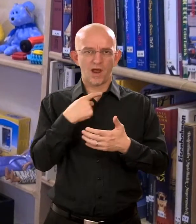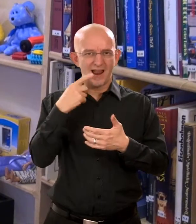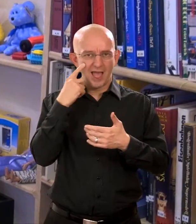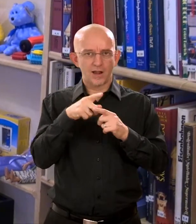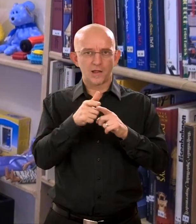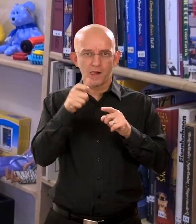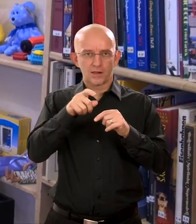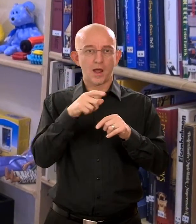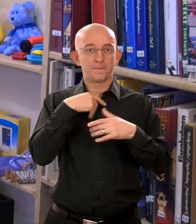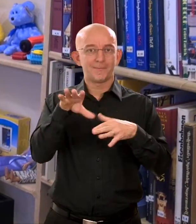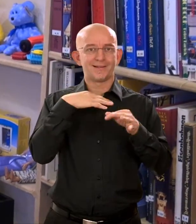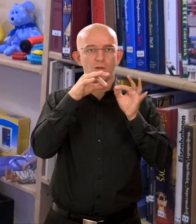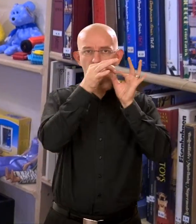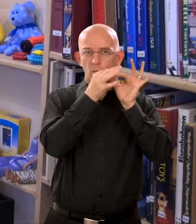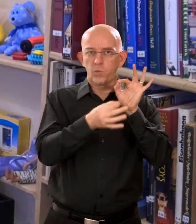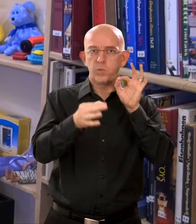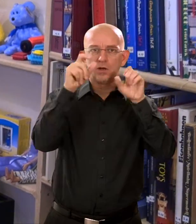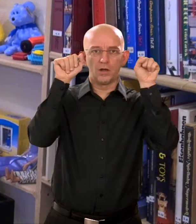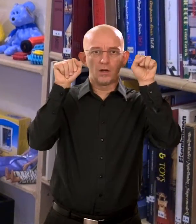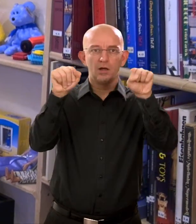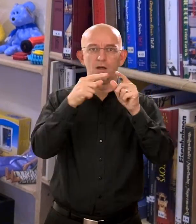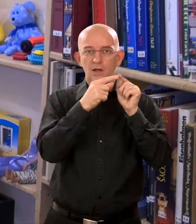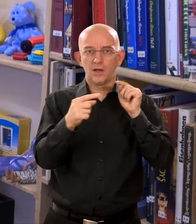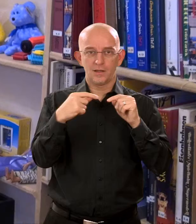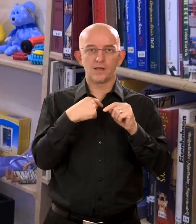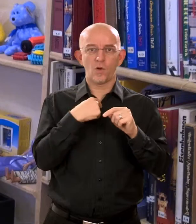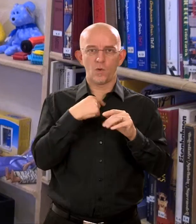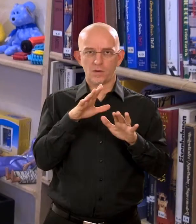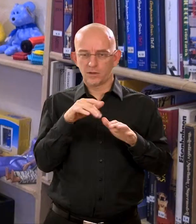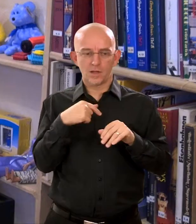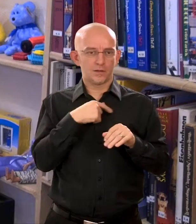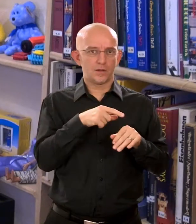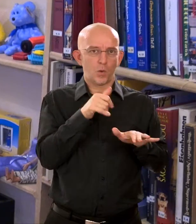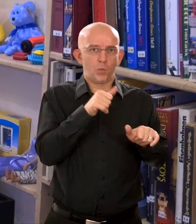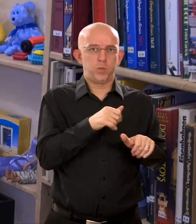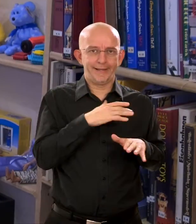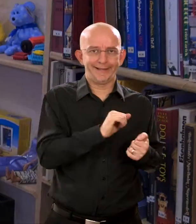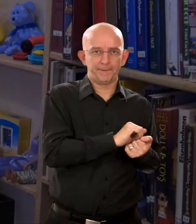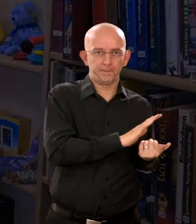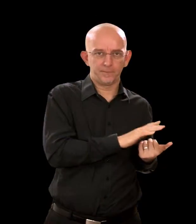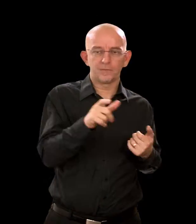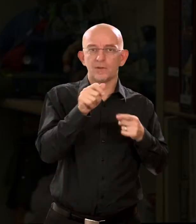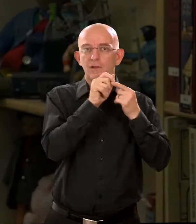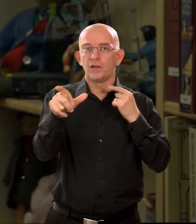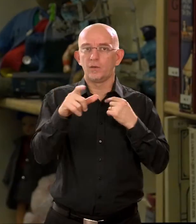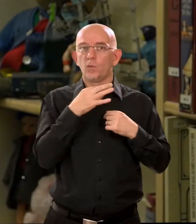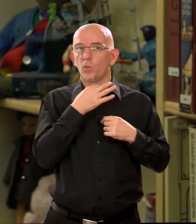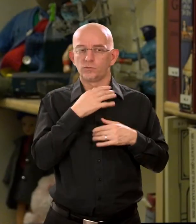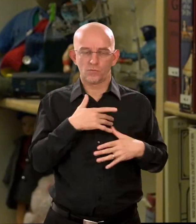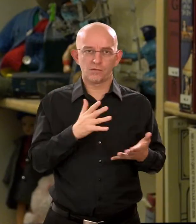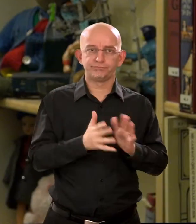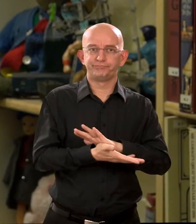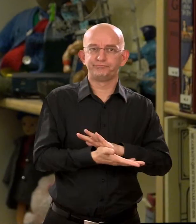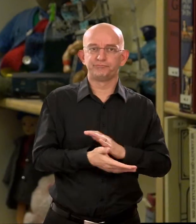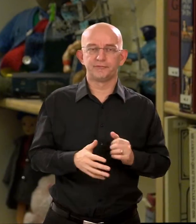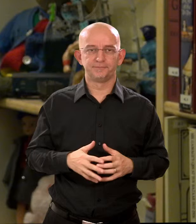test things I made. Like I made a zip wire once, and so my least favourite would go down it first to make sure it wouldn't break. Yeah, Action Men.